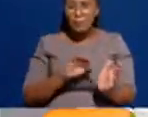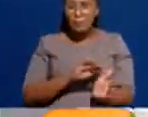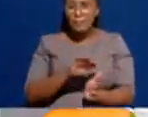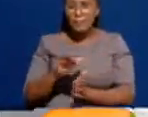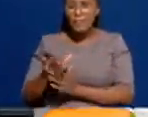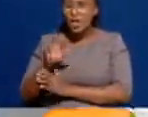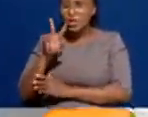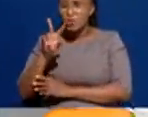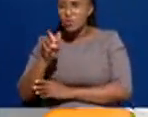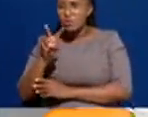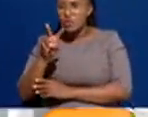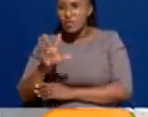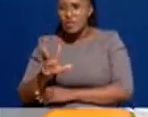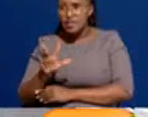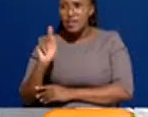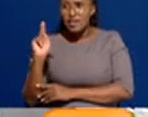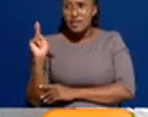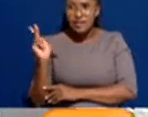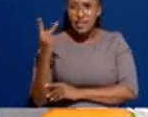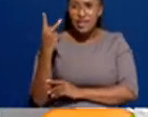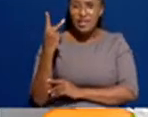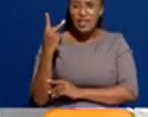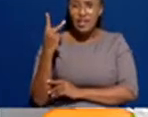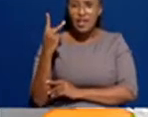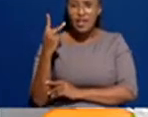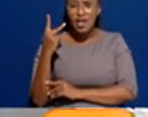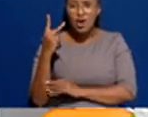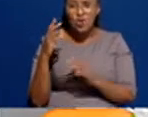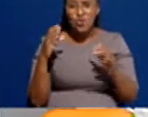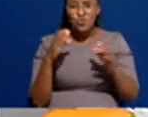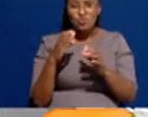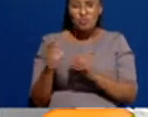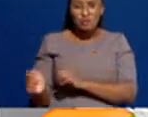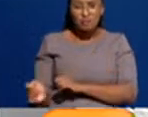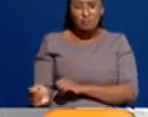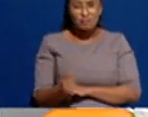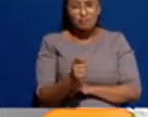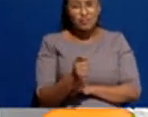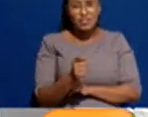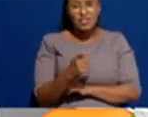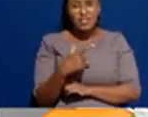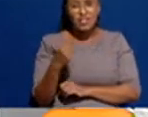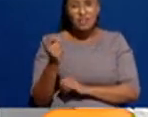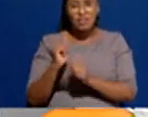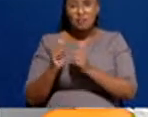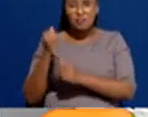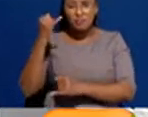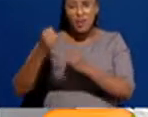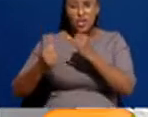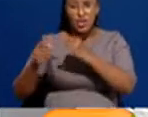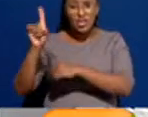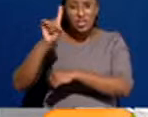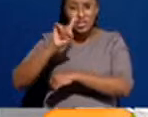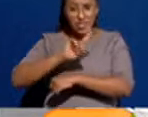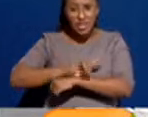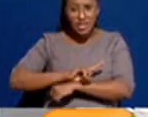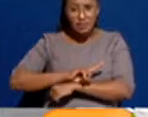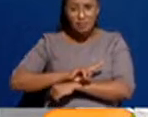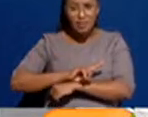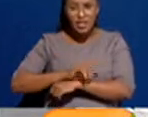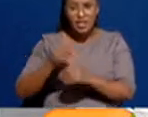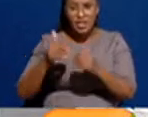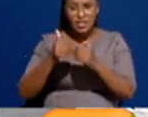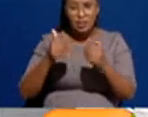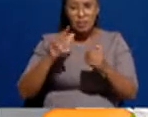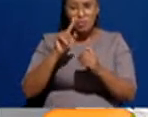The 2023 Kenya Junior Strokeplay Championship is headed for an interesting final day, with two players separated by